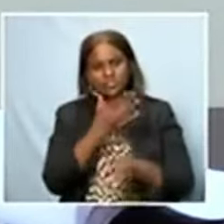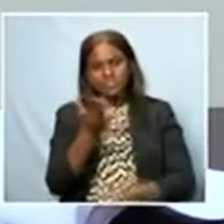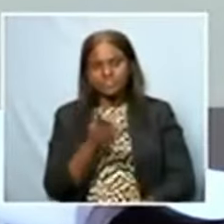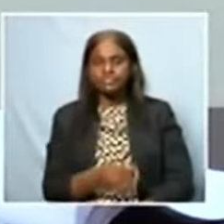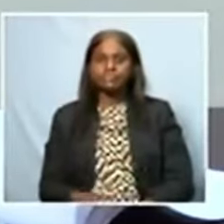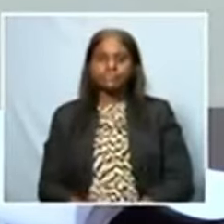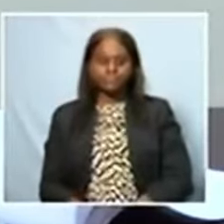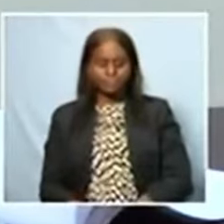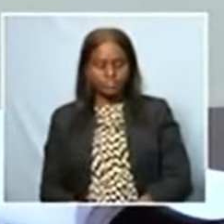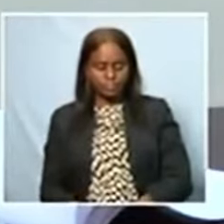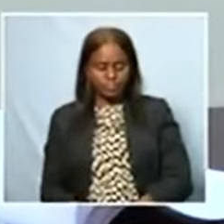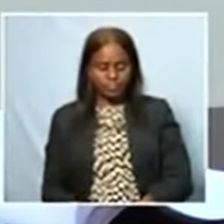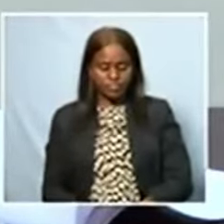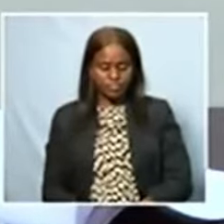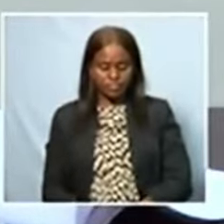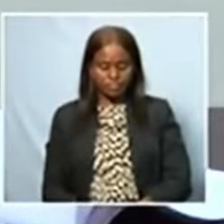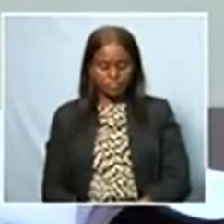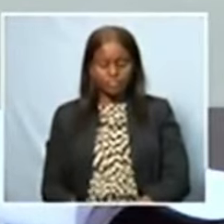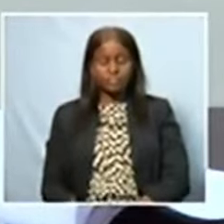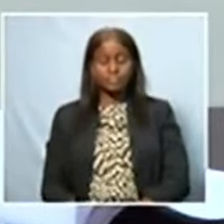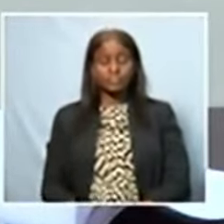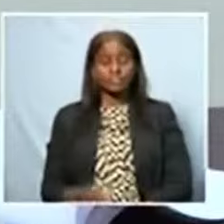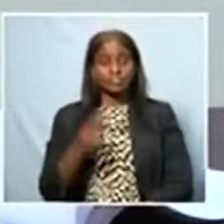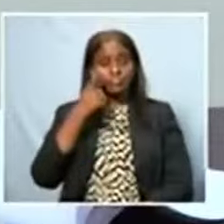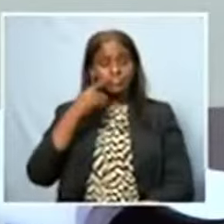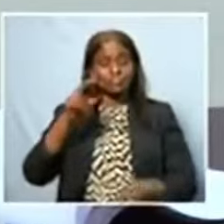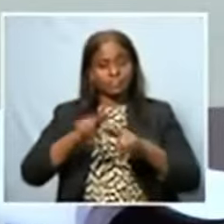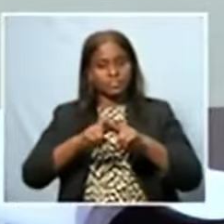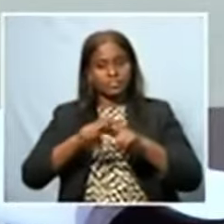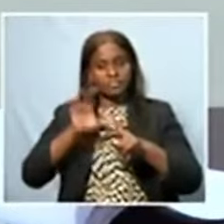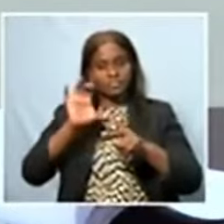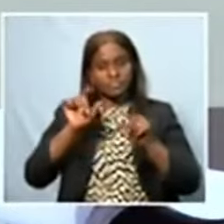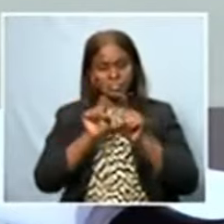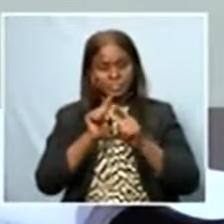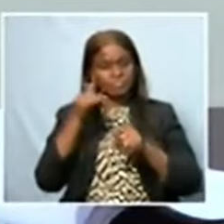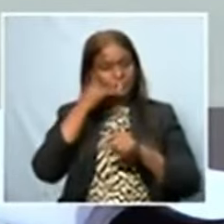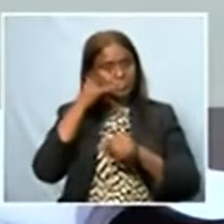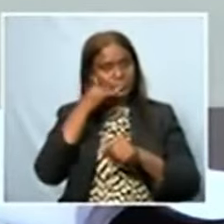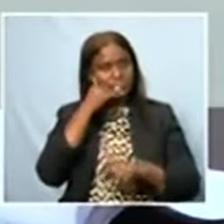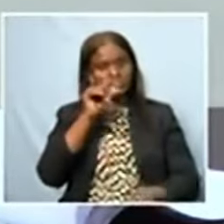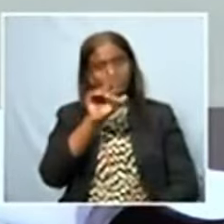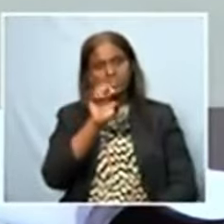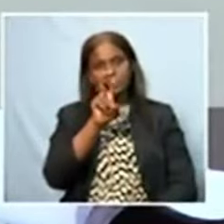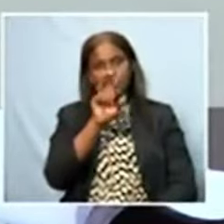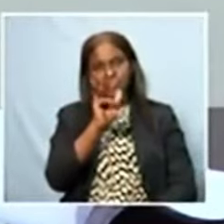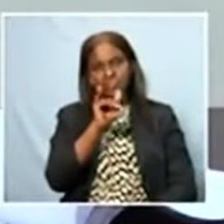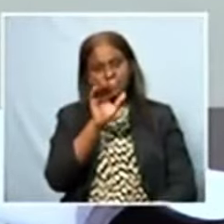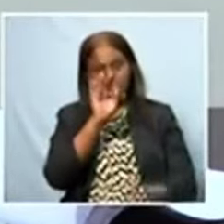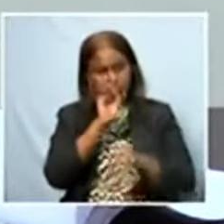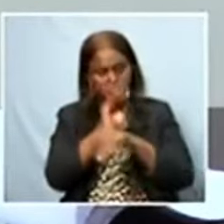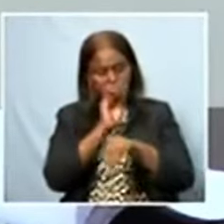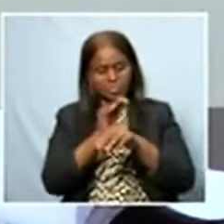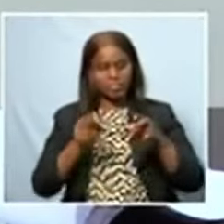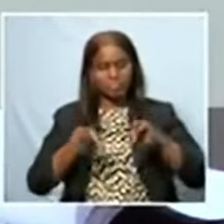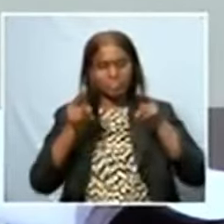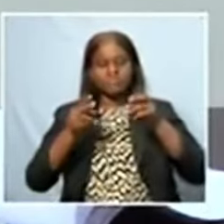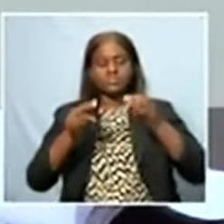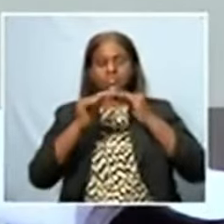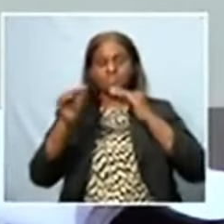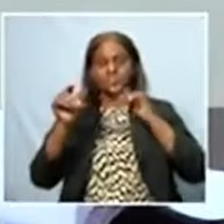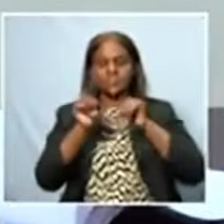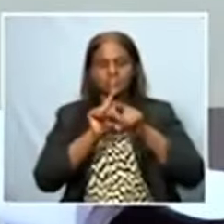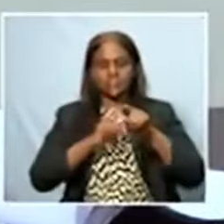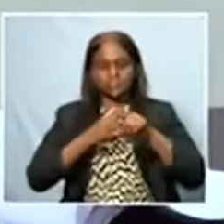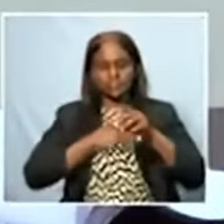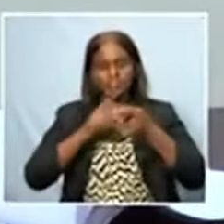incentives for the rail sector that has been raised, and also the mobile levy. He will comment at high level, and then my colleague, Commissioner